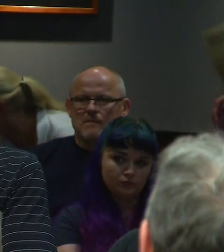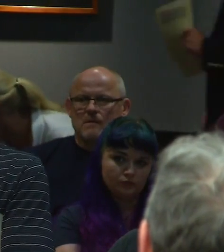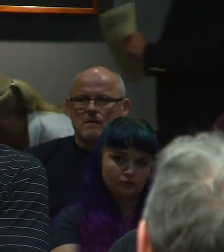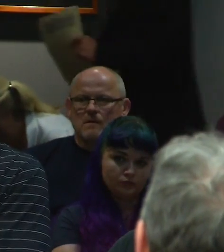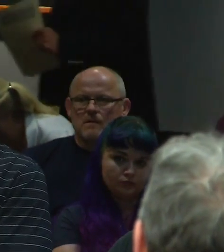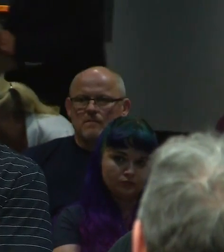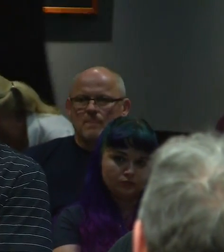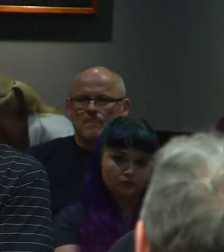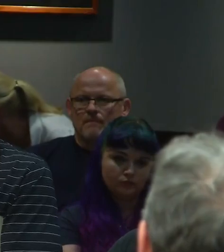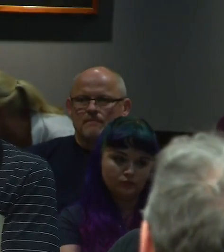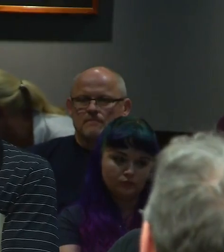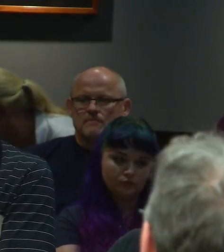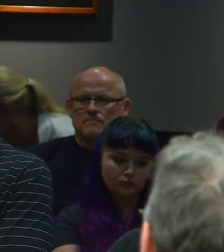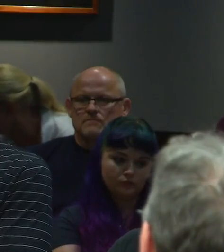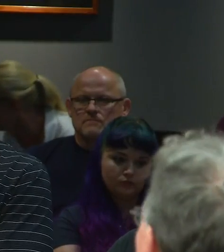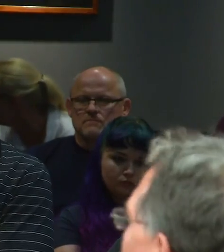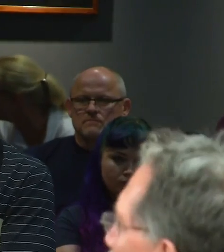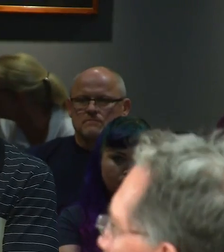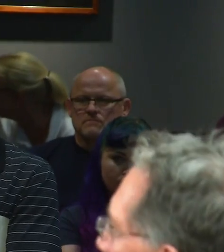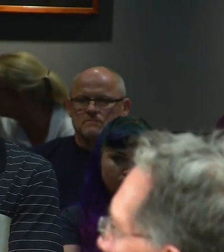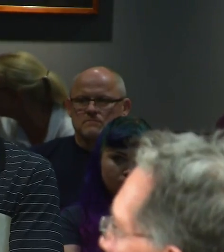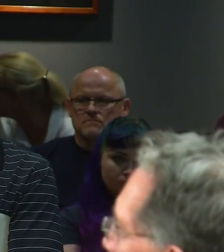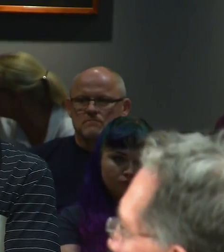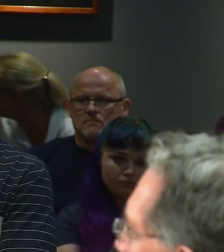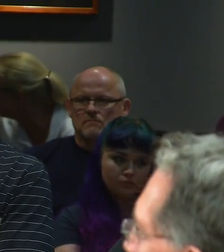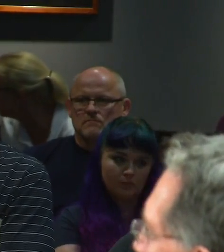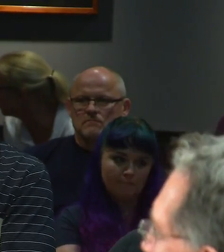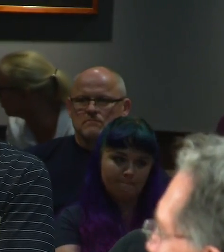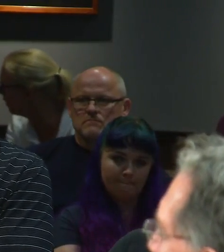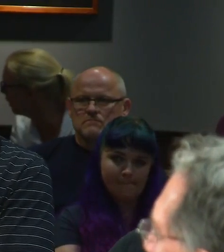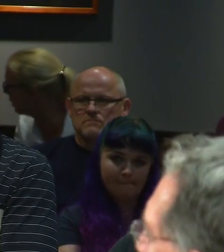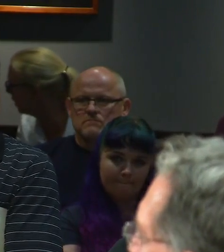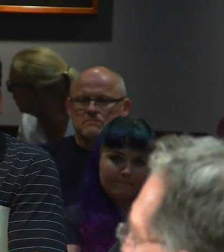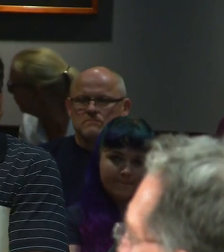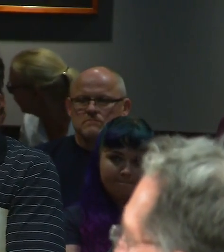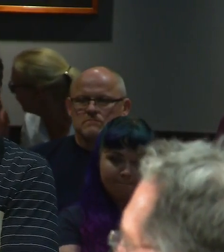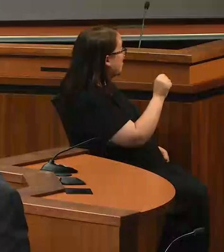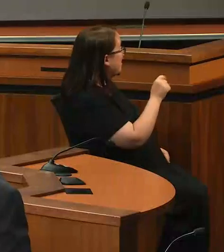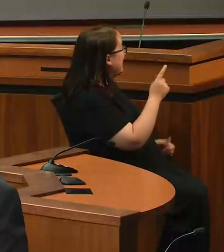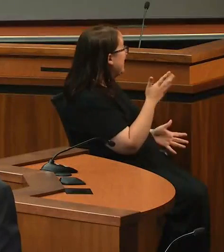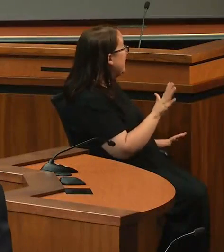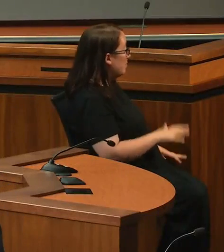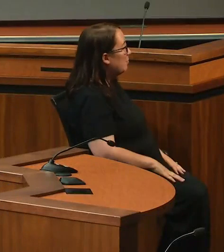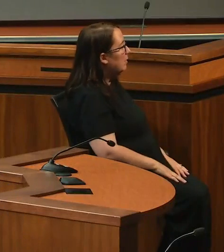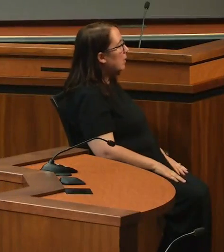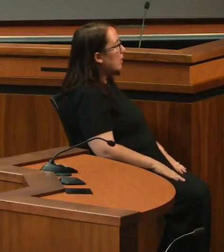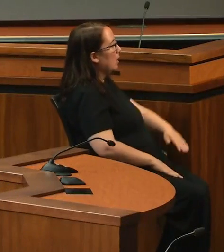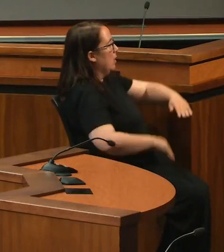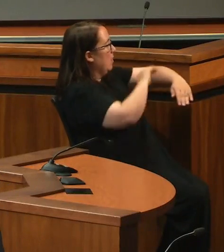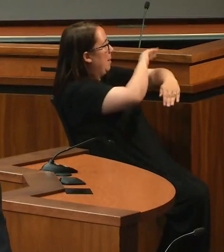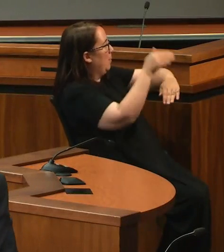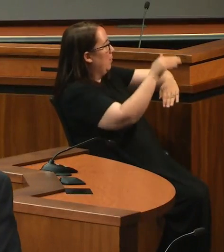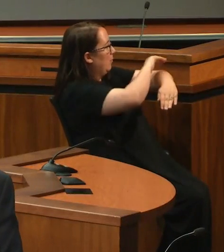will fit under the bridge? Andrew said he could do that. I was wondering if he took the time to do it. We did, actually. You know, what's on there right now, the height of that